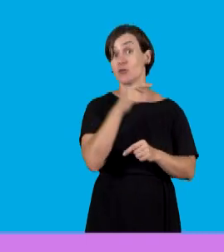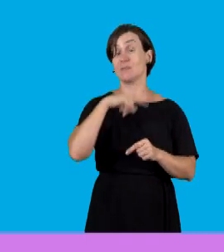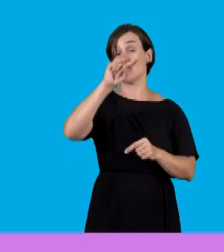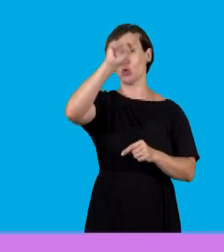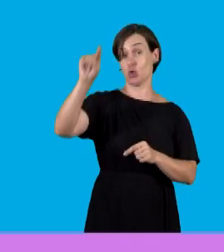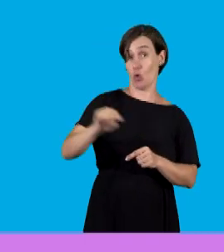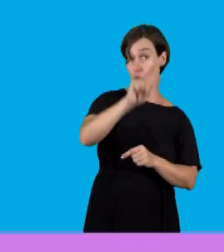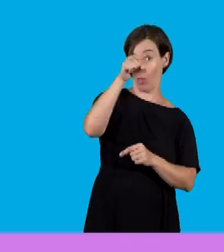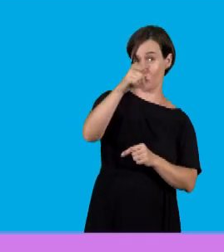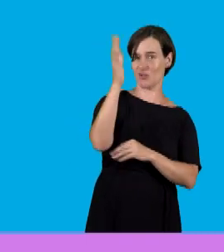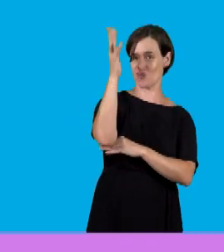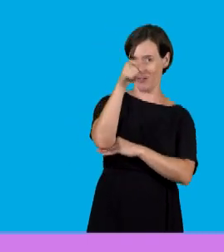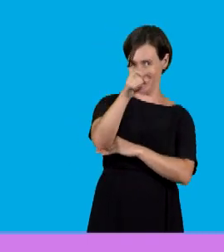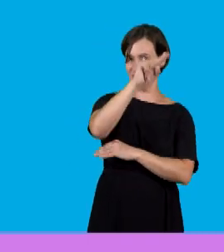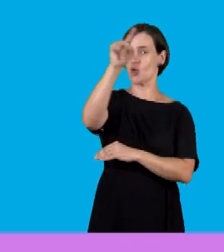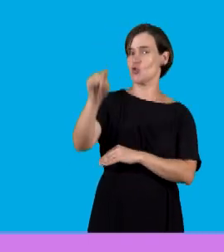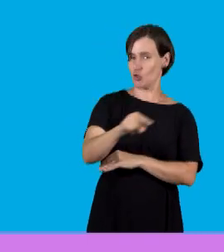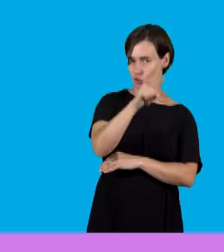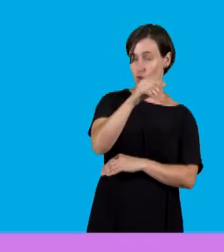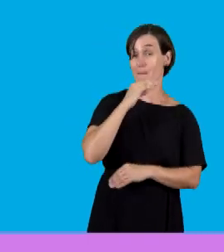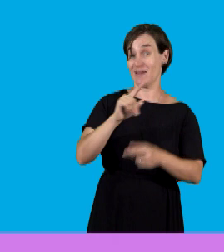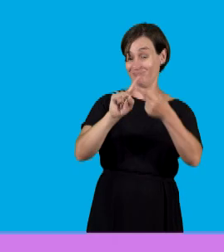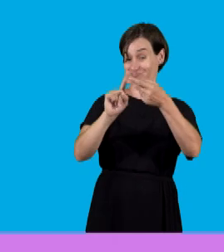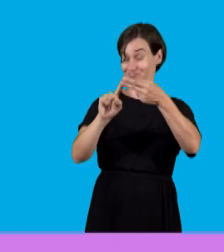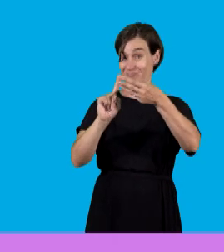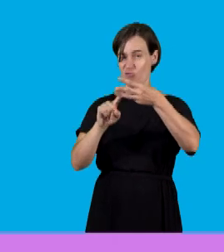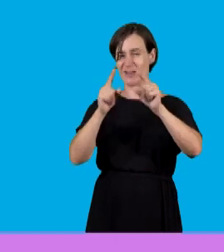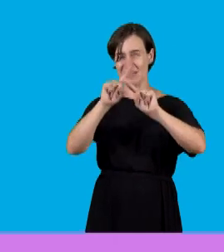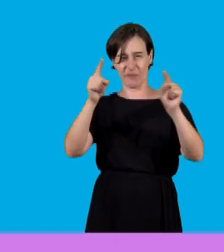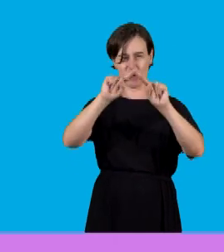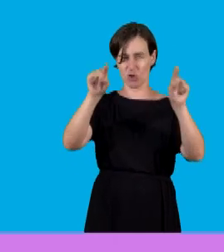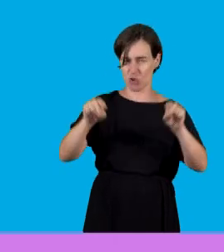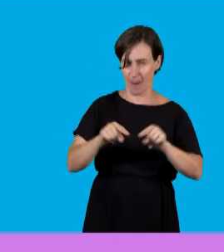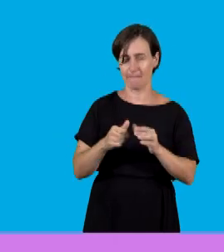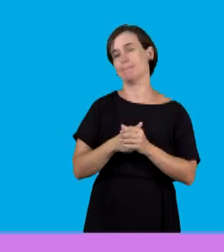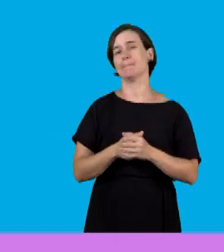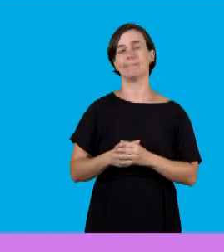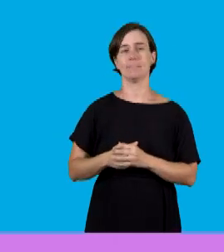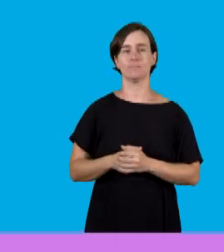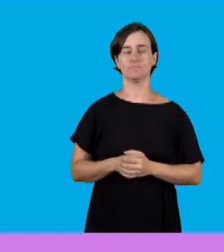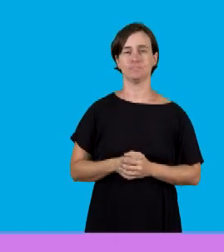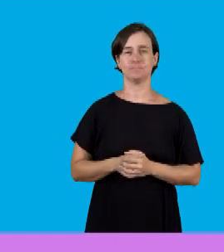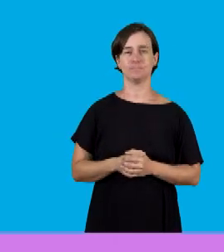well. The tree is given as a circle. So it's a square, a rectangle,